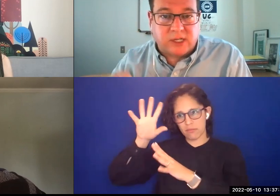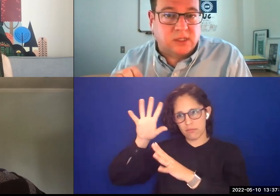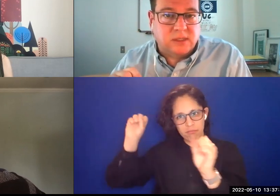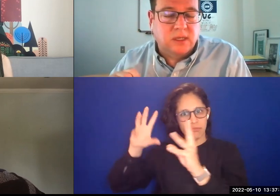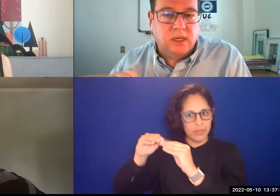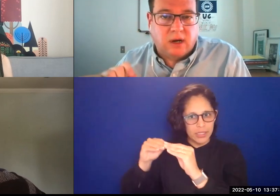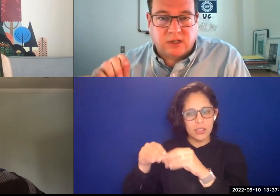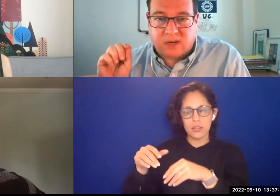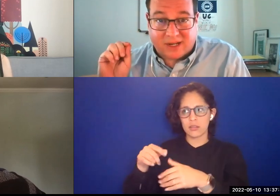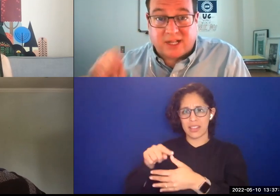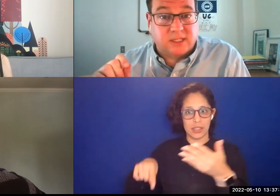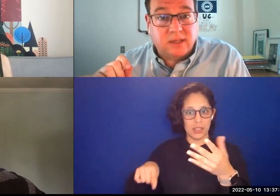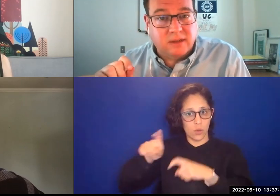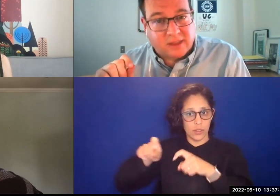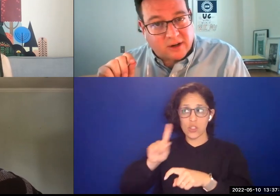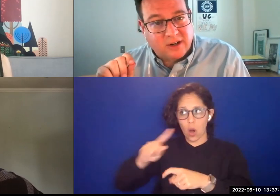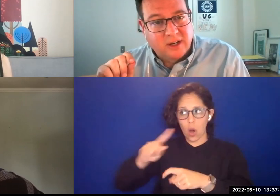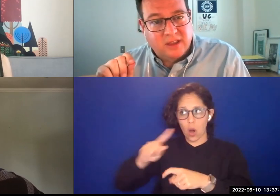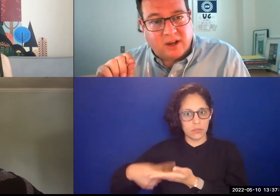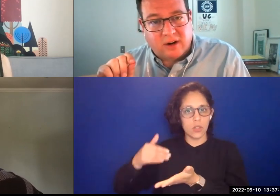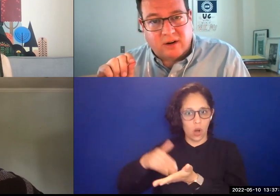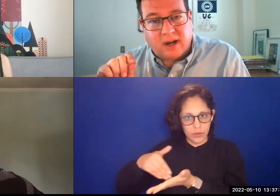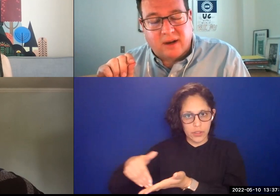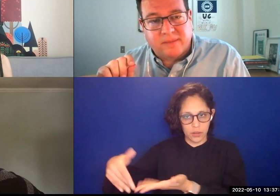these questions are talked about constantly. Like,